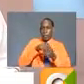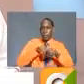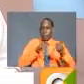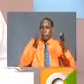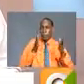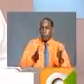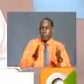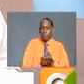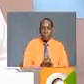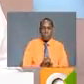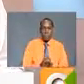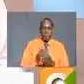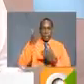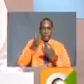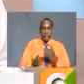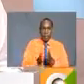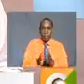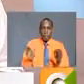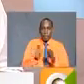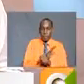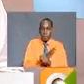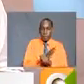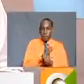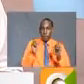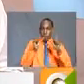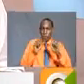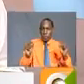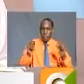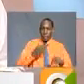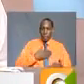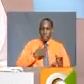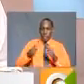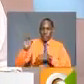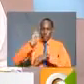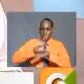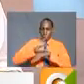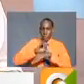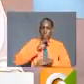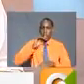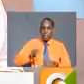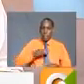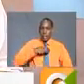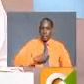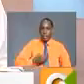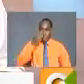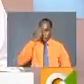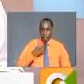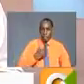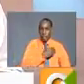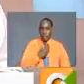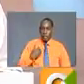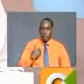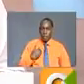And let me end with some full disclosure here. I am a church-going, son of a retired Catholic